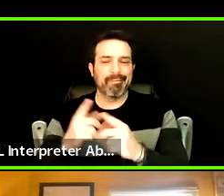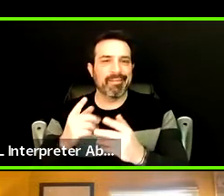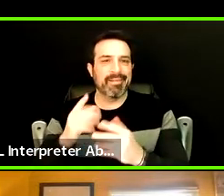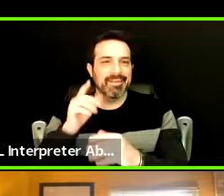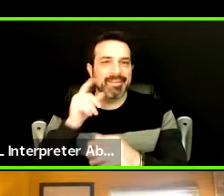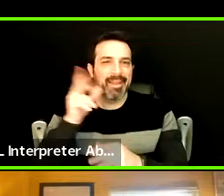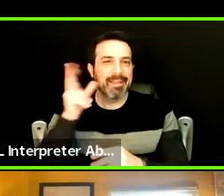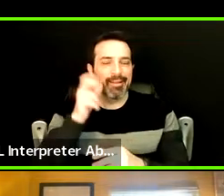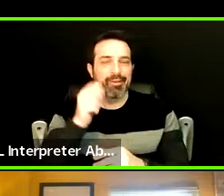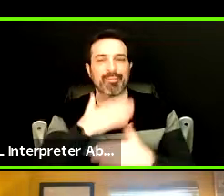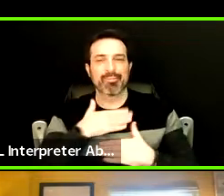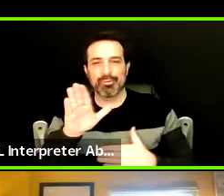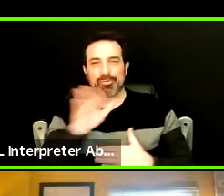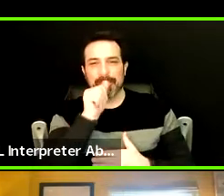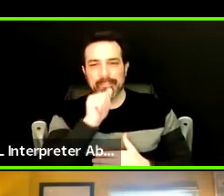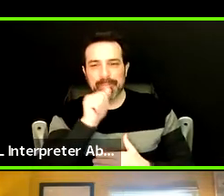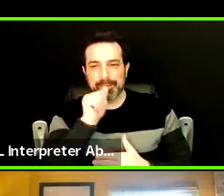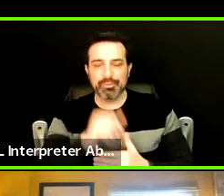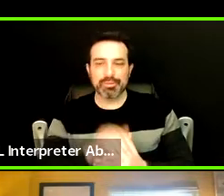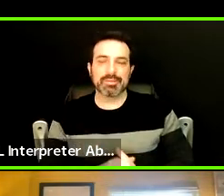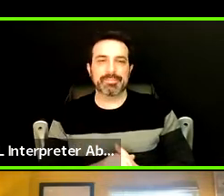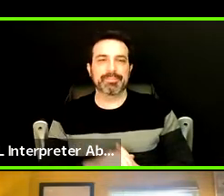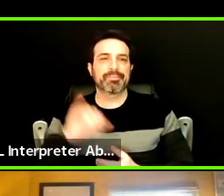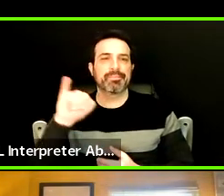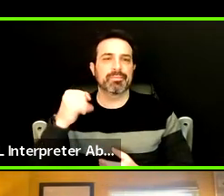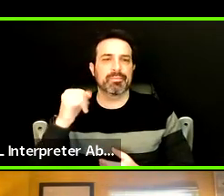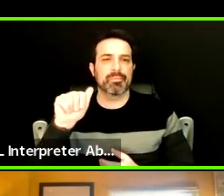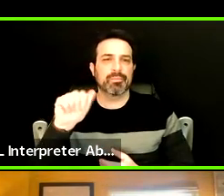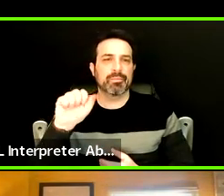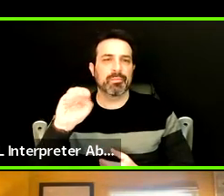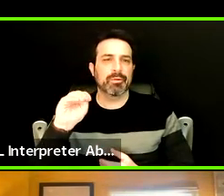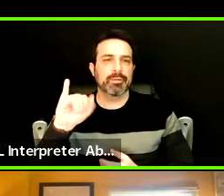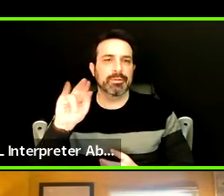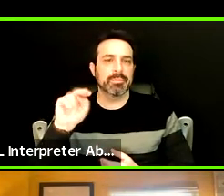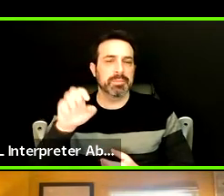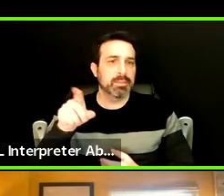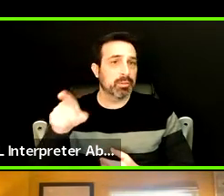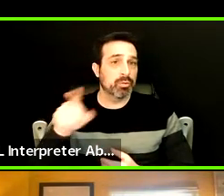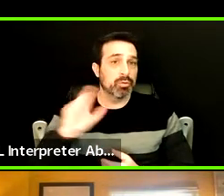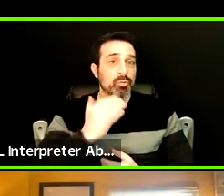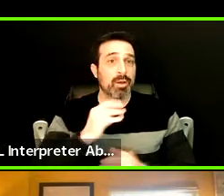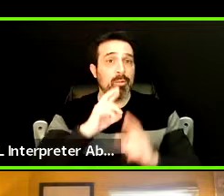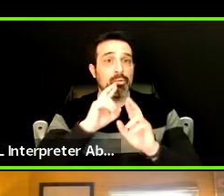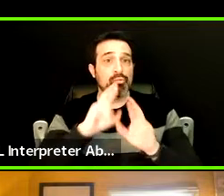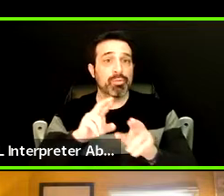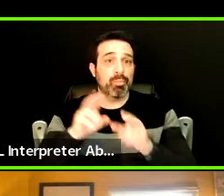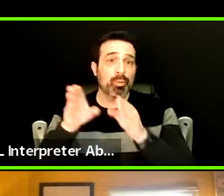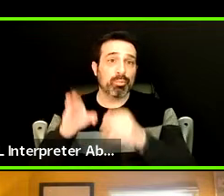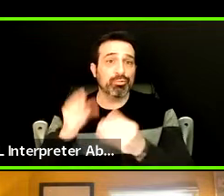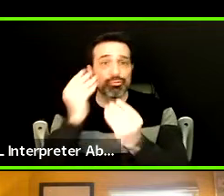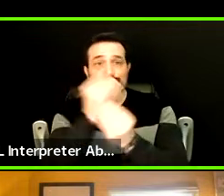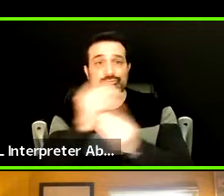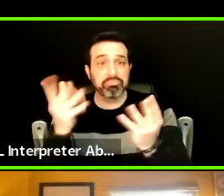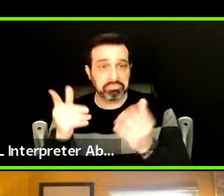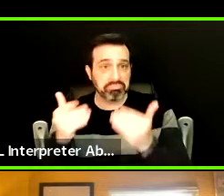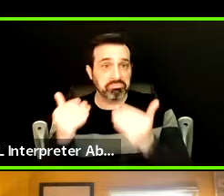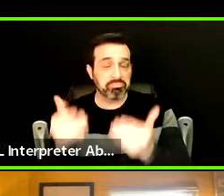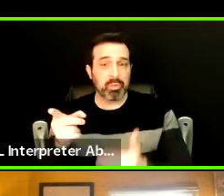appreciate the patience. Jasmine, I hear you are our report out person. Would you like to go